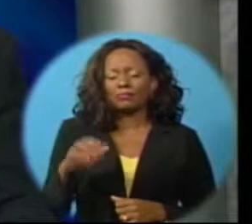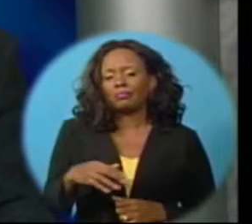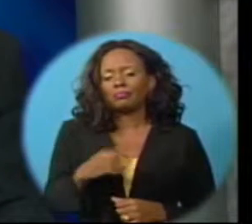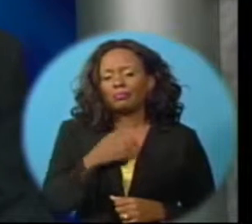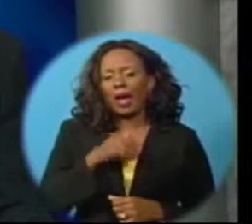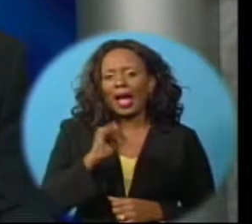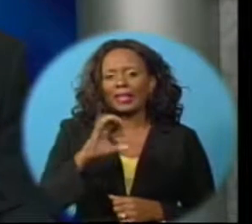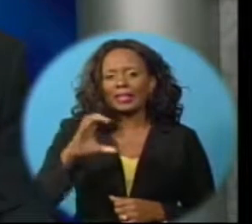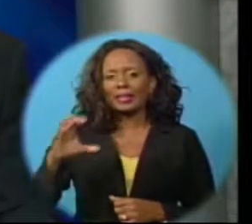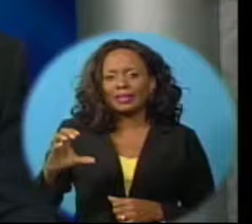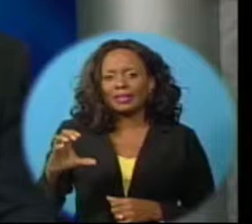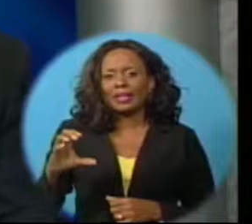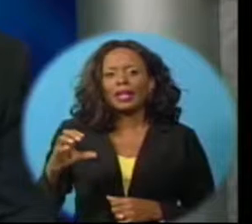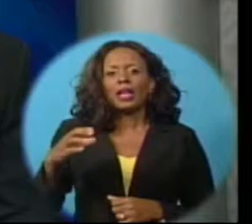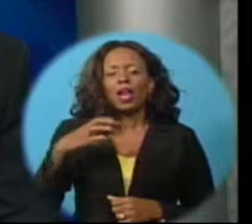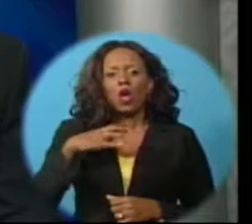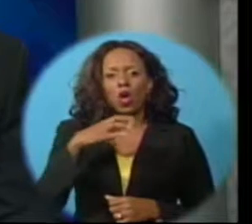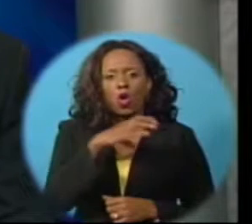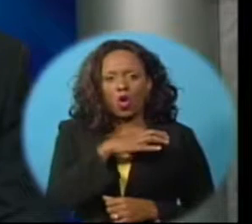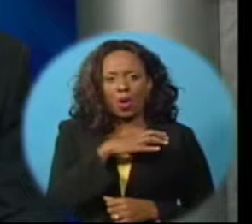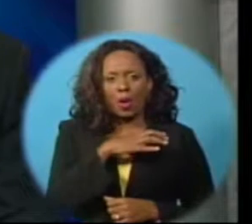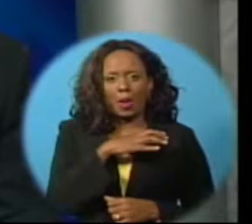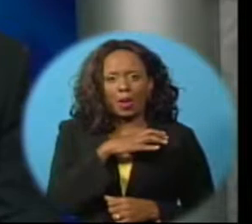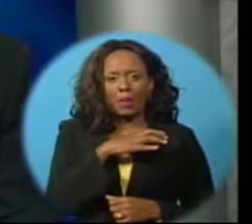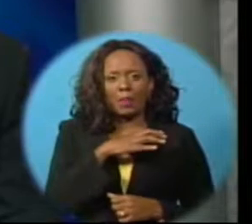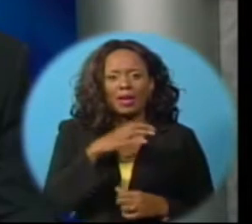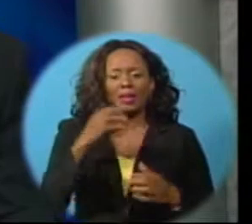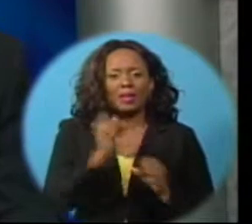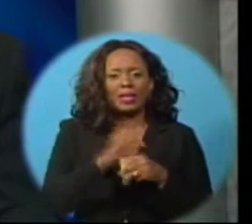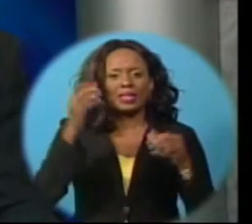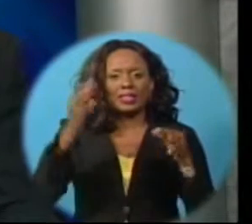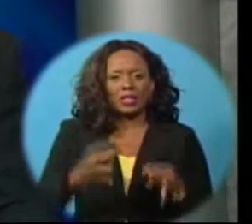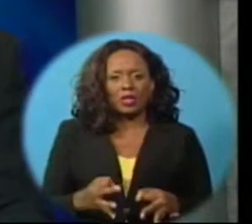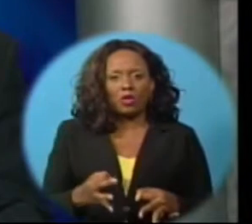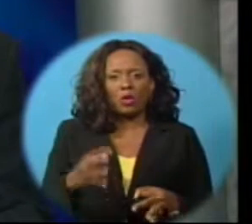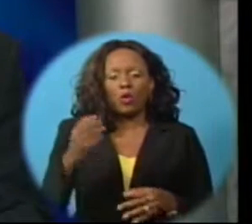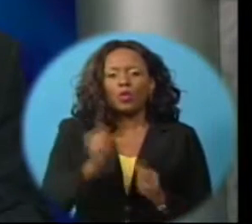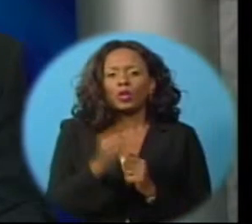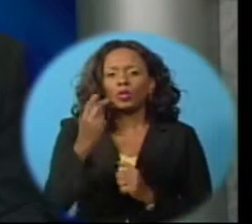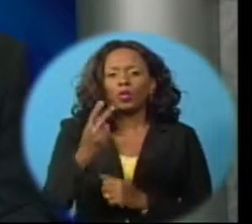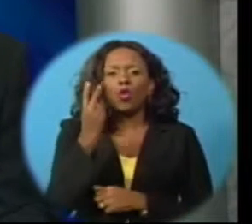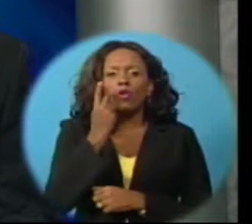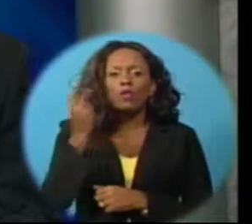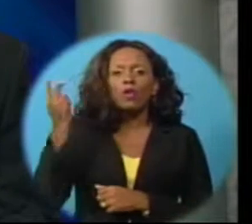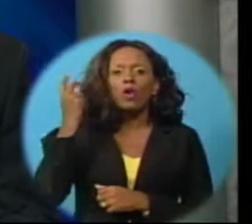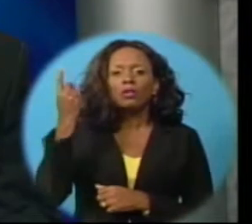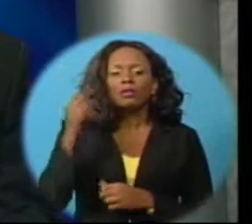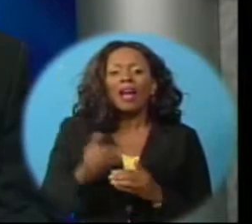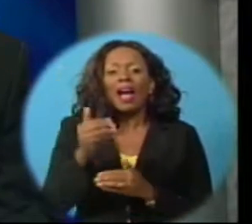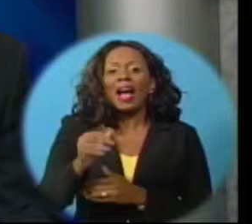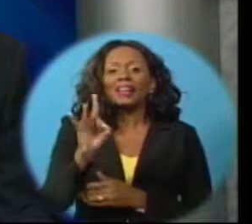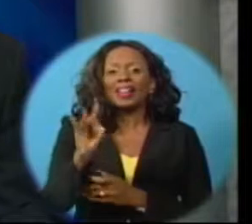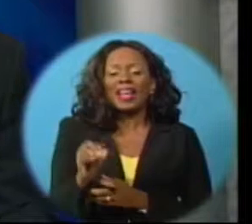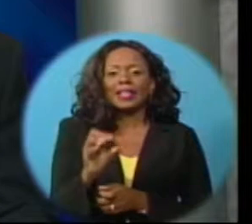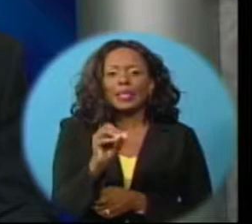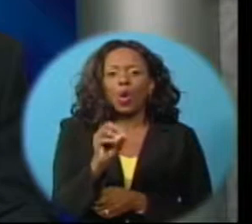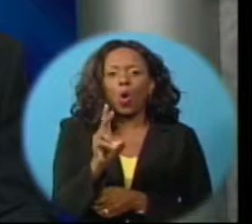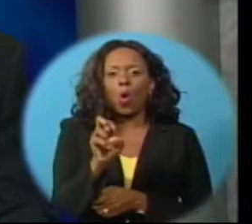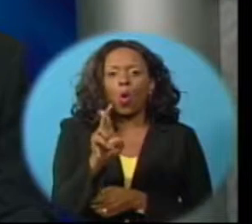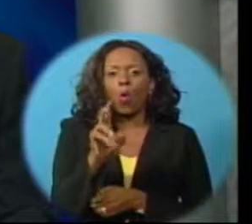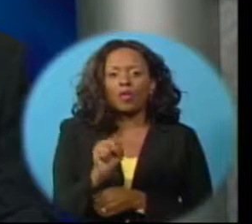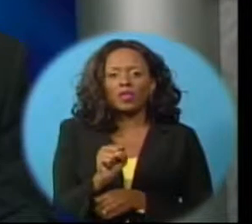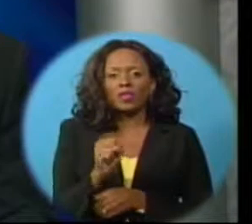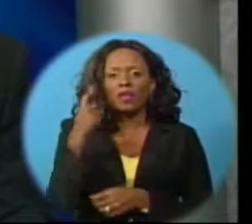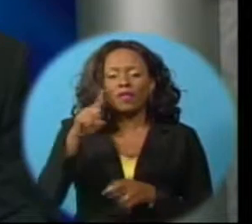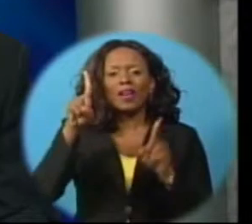major decisions, including the topping up of 2 reviews after 80 overs per innings for test matches. This trial will start from